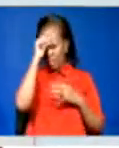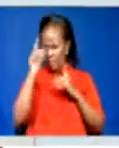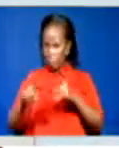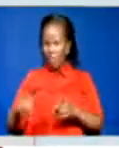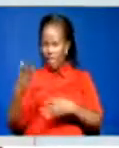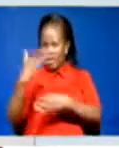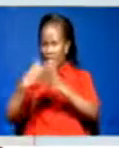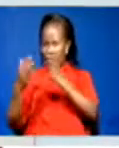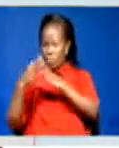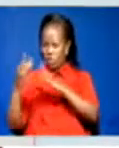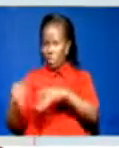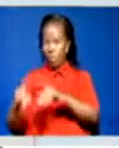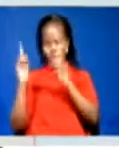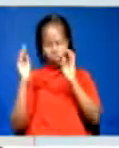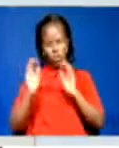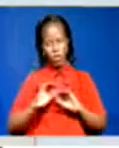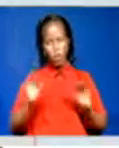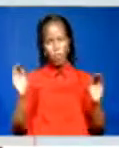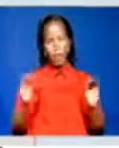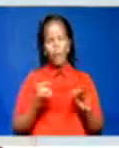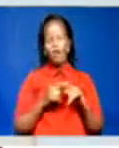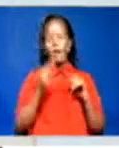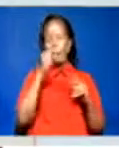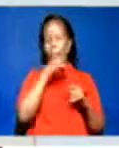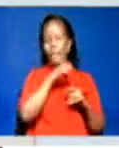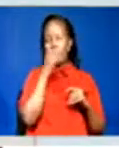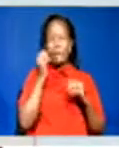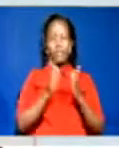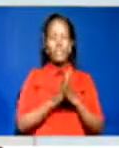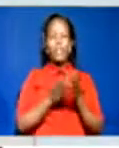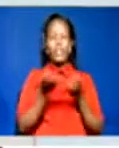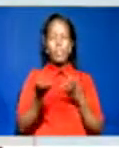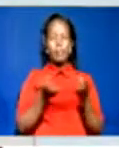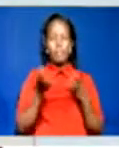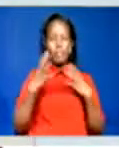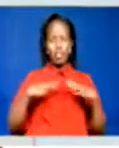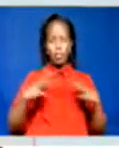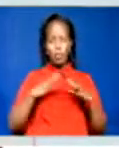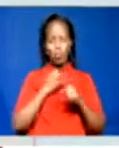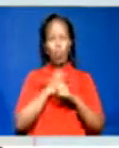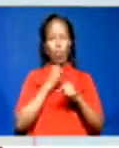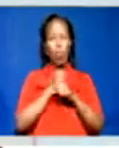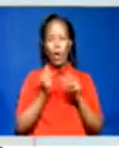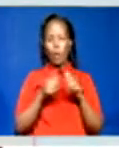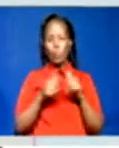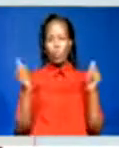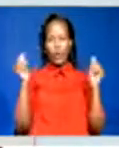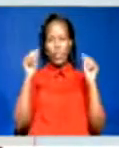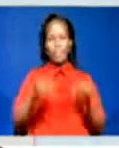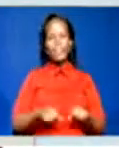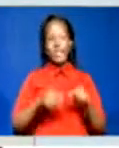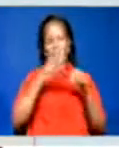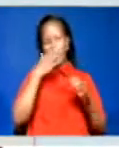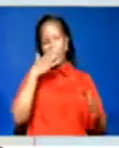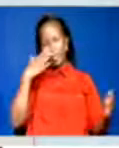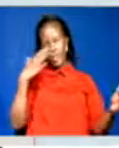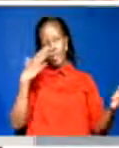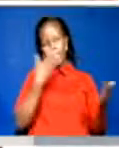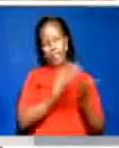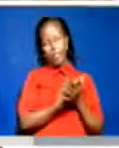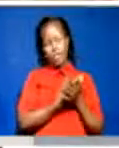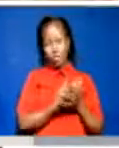themselves. But private developer and business people can do wonders. All right. Thank you so much, Rueben Kimani, for